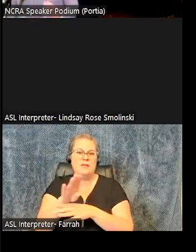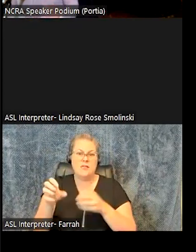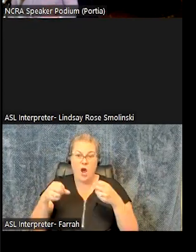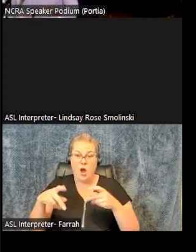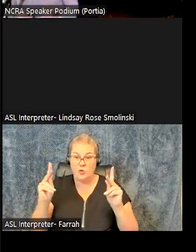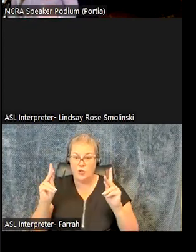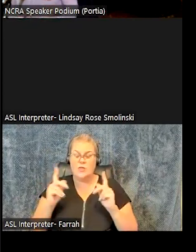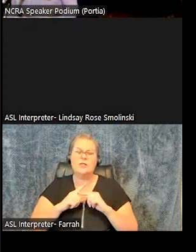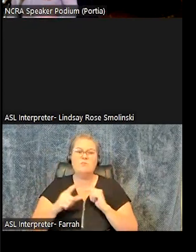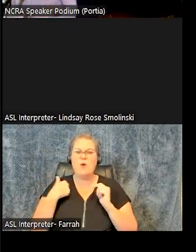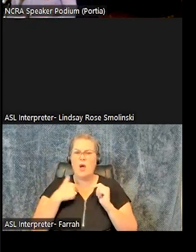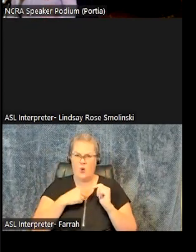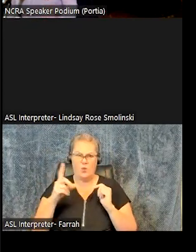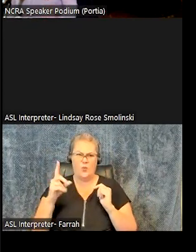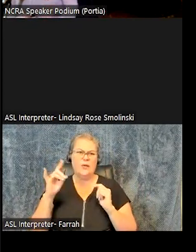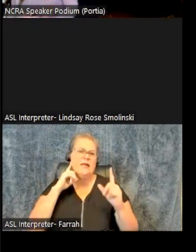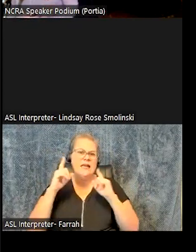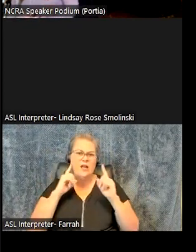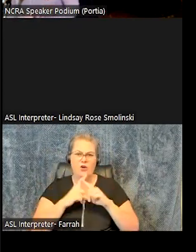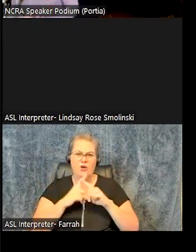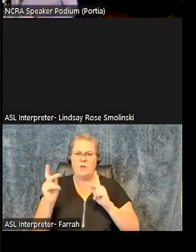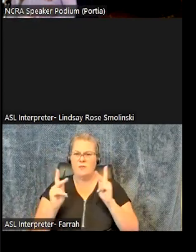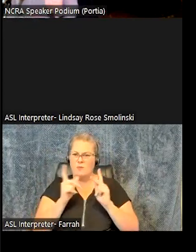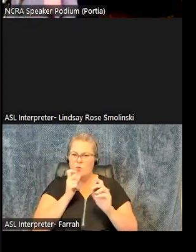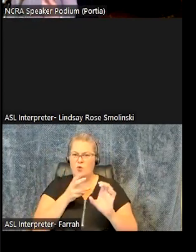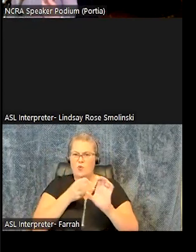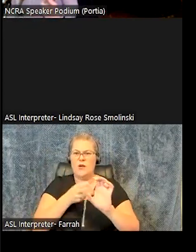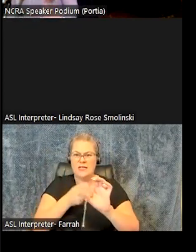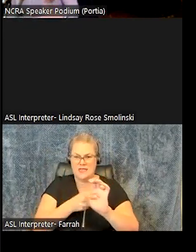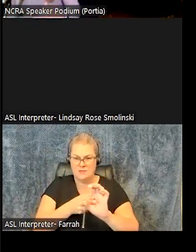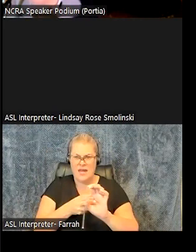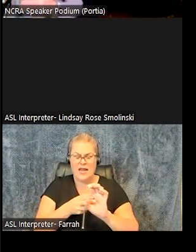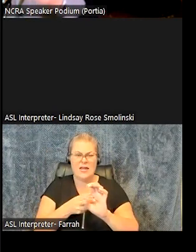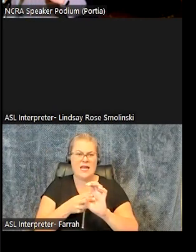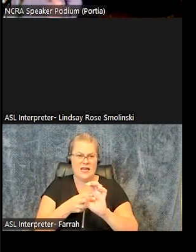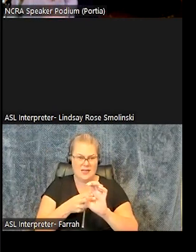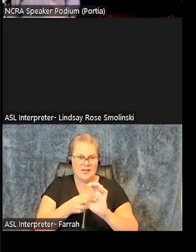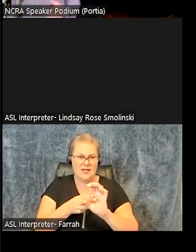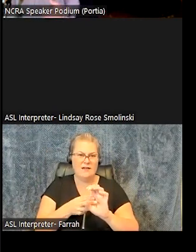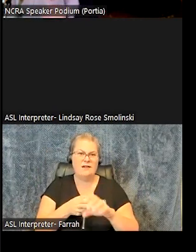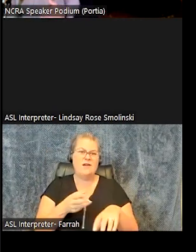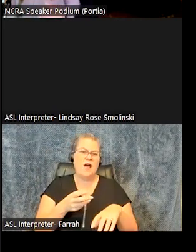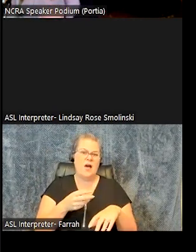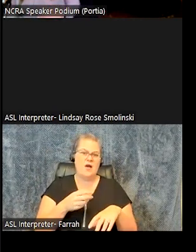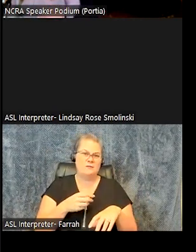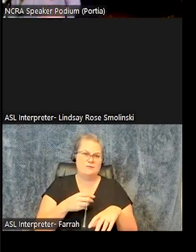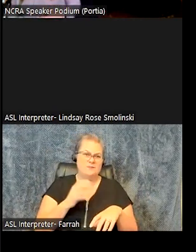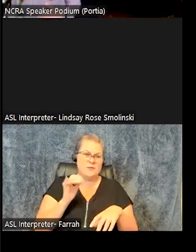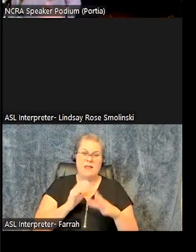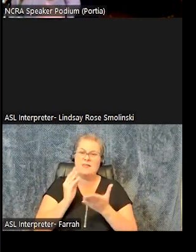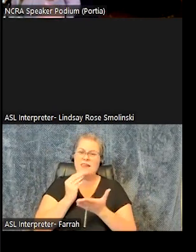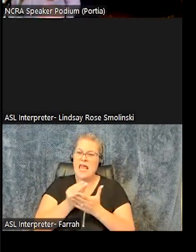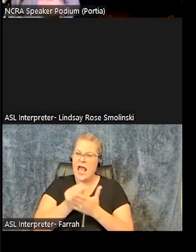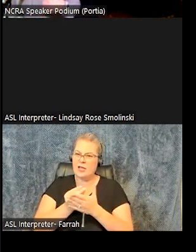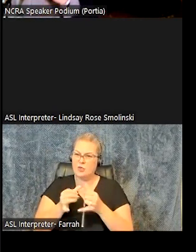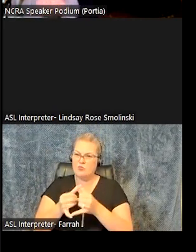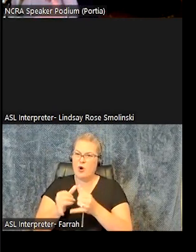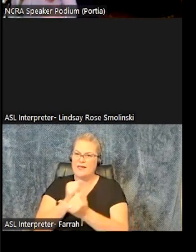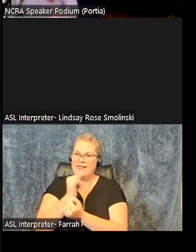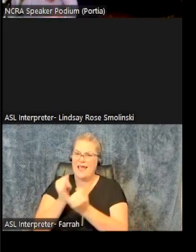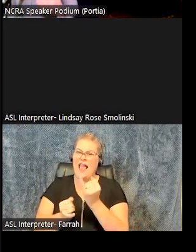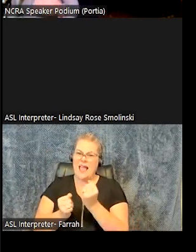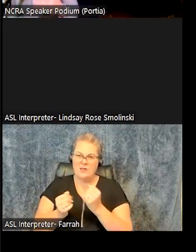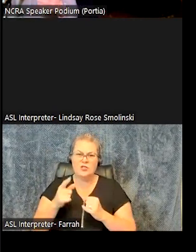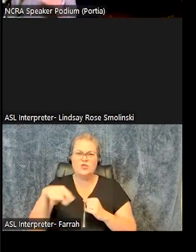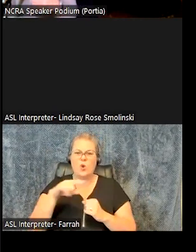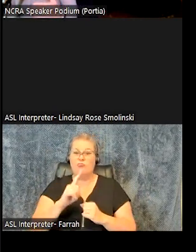hear from the people who participated that it was a bit challenging. The cash prize came at the end. And so what they really